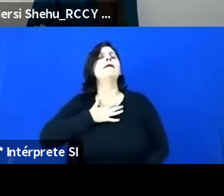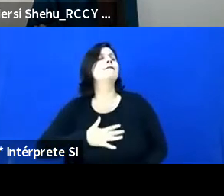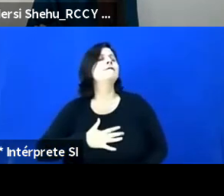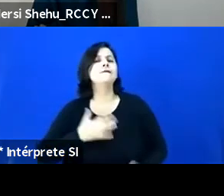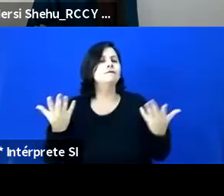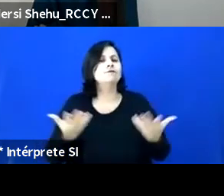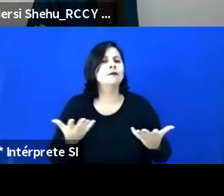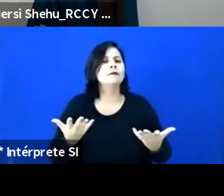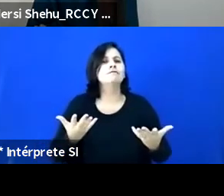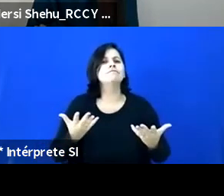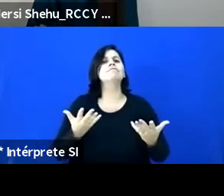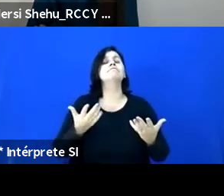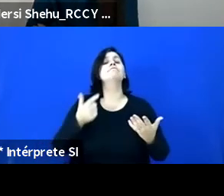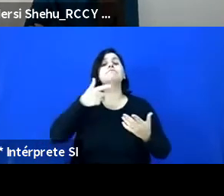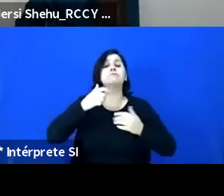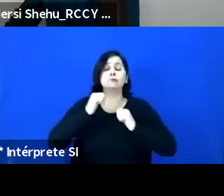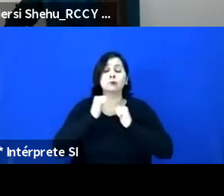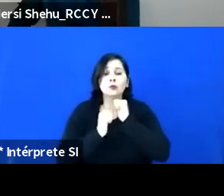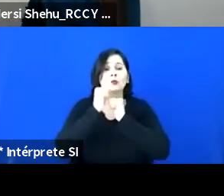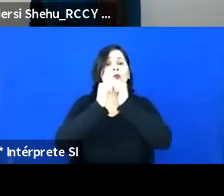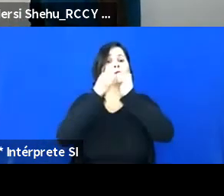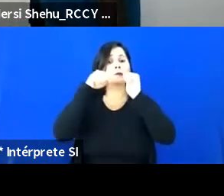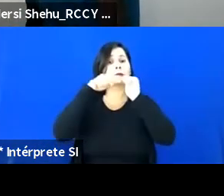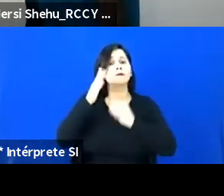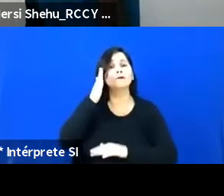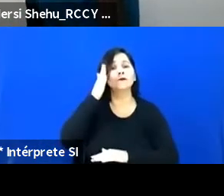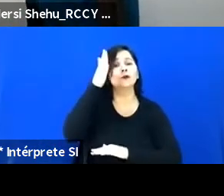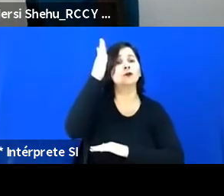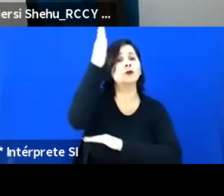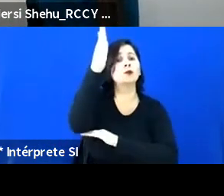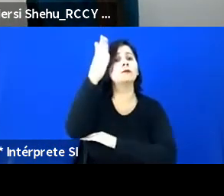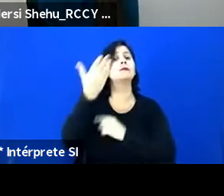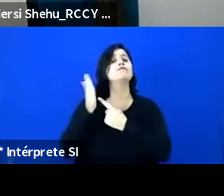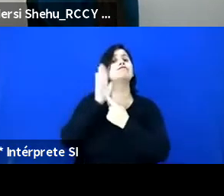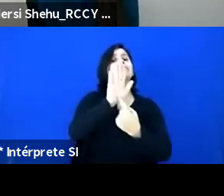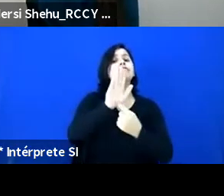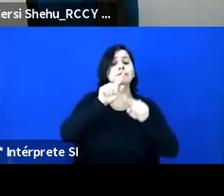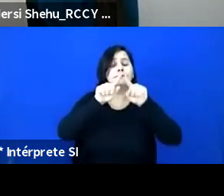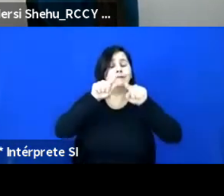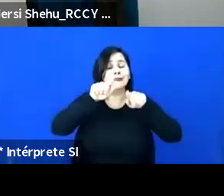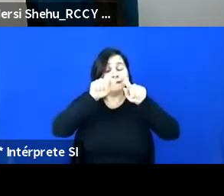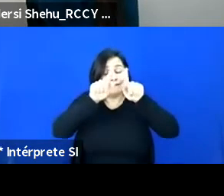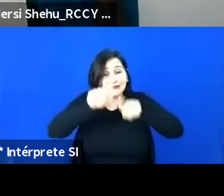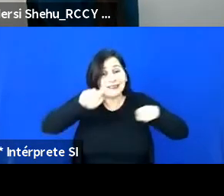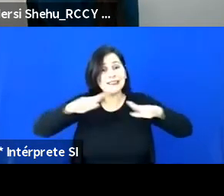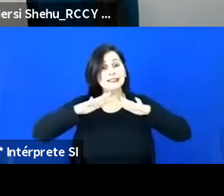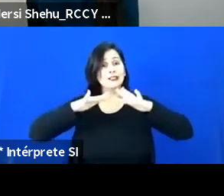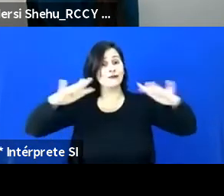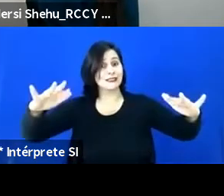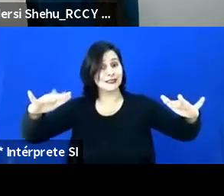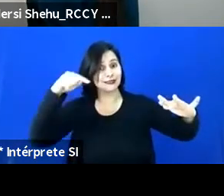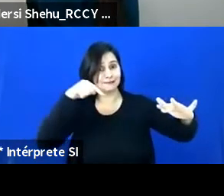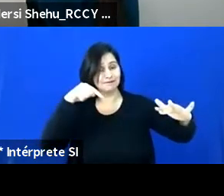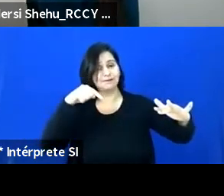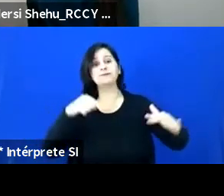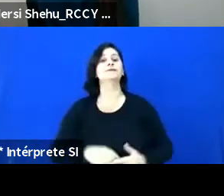So now turning to Quiteria, you have experience both within government and